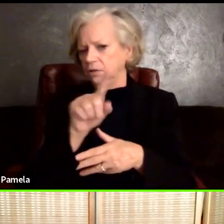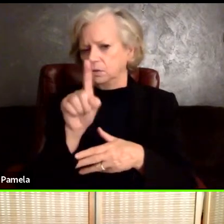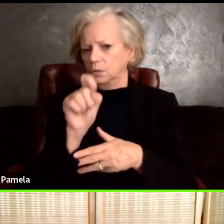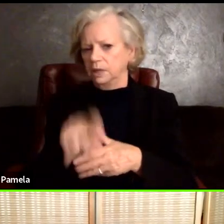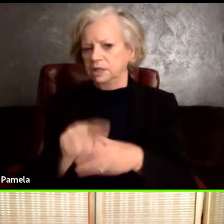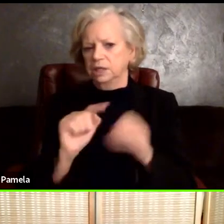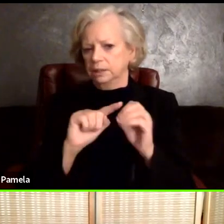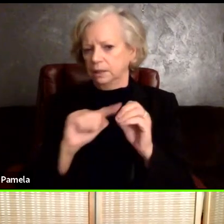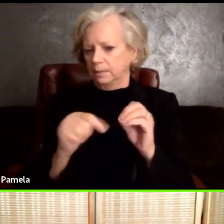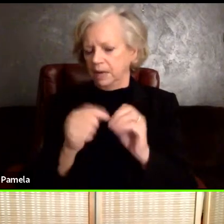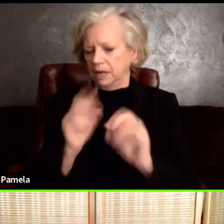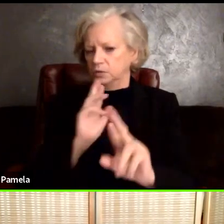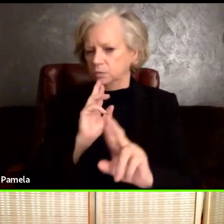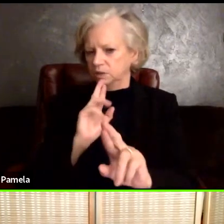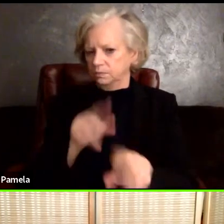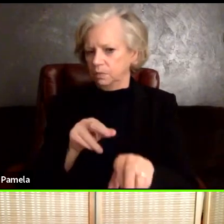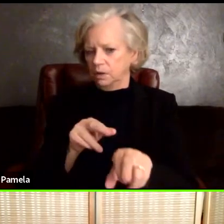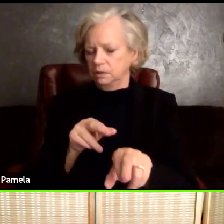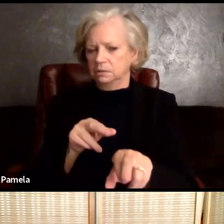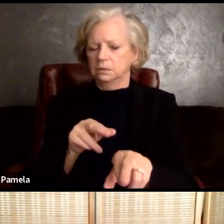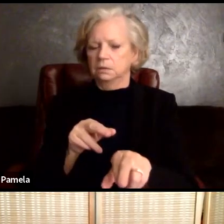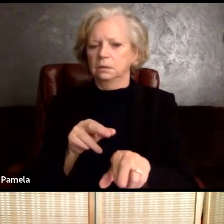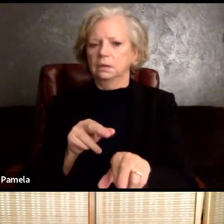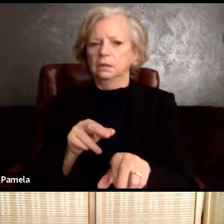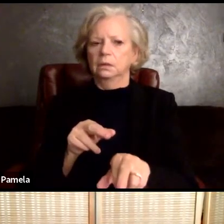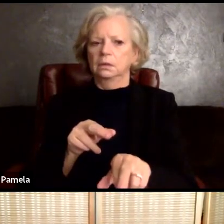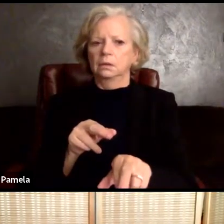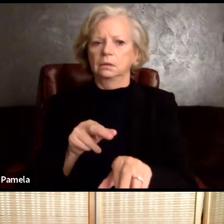the response?